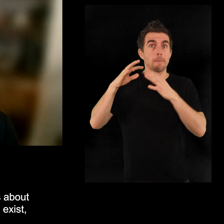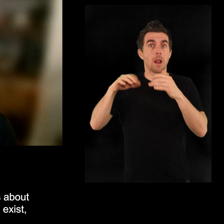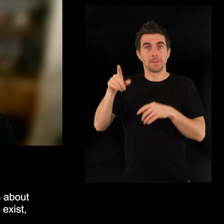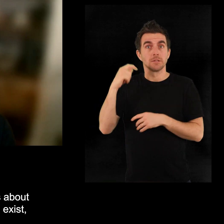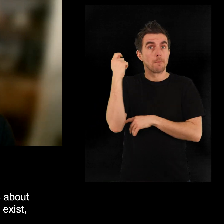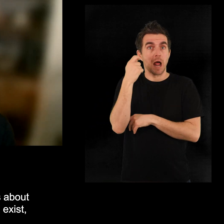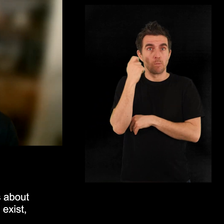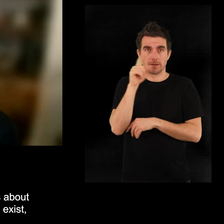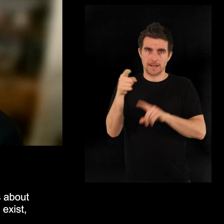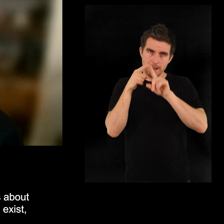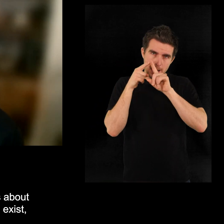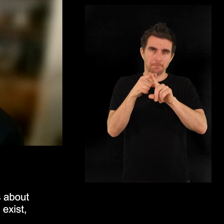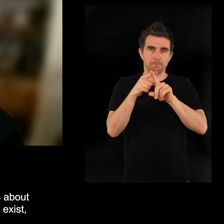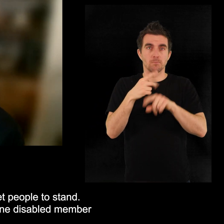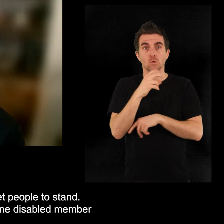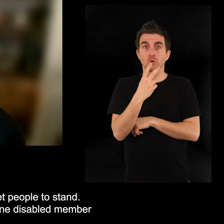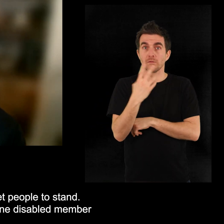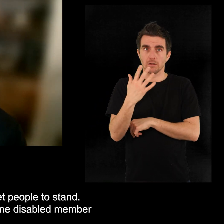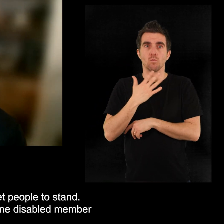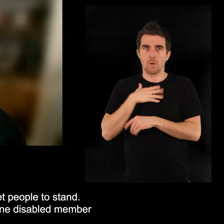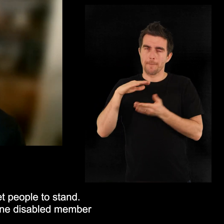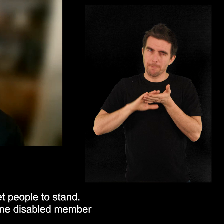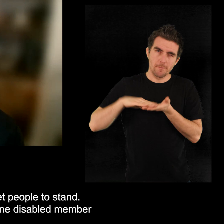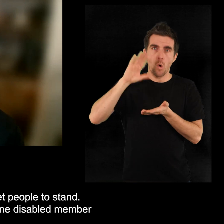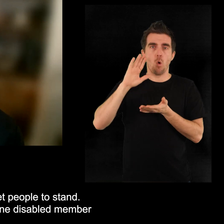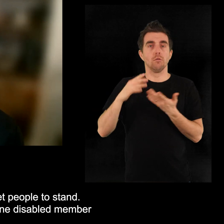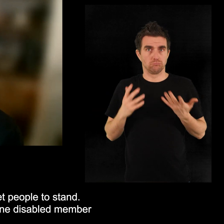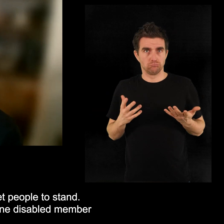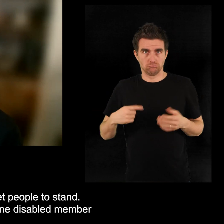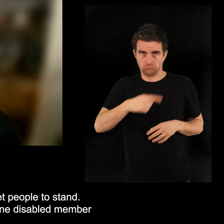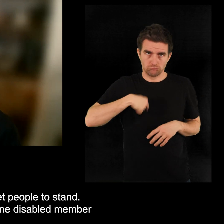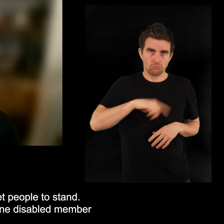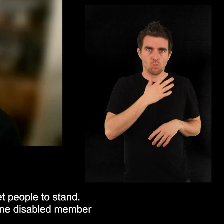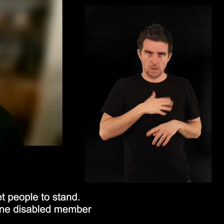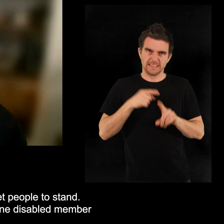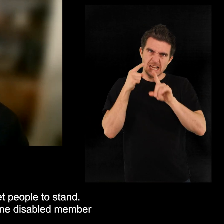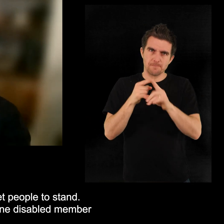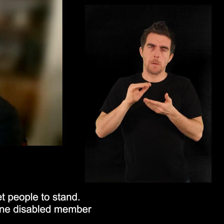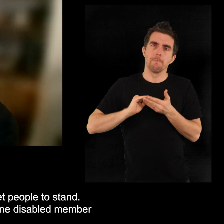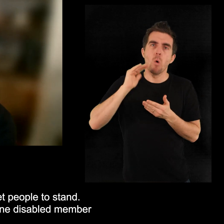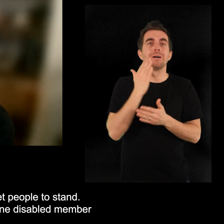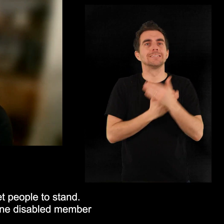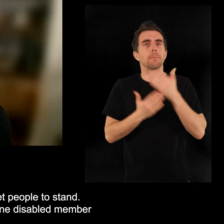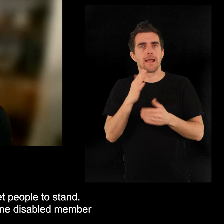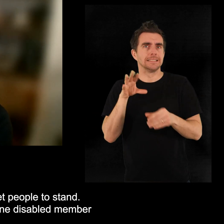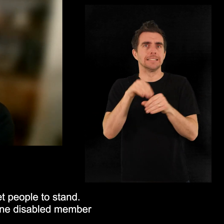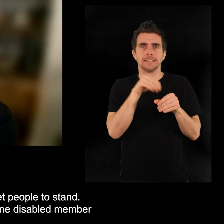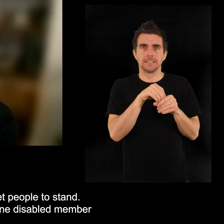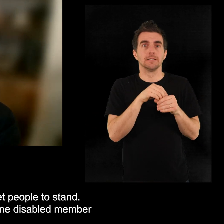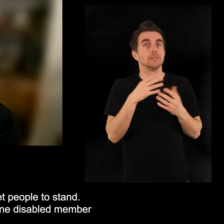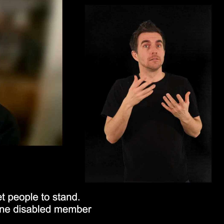that and the barriers that still exist, but also it's about how we get people to stand. Skada mentioned there is